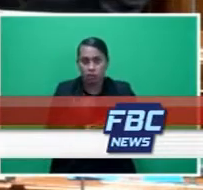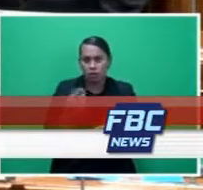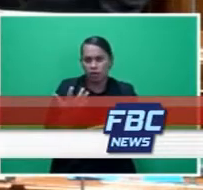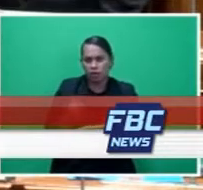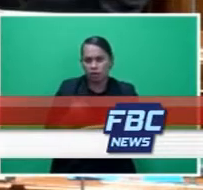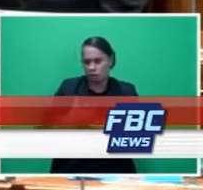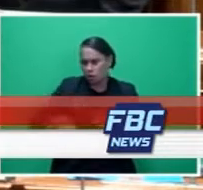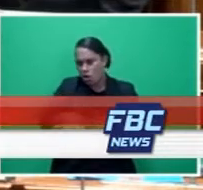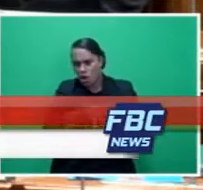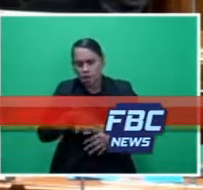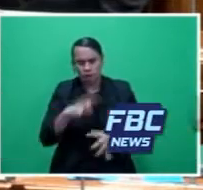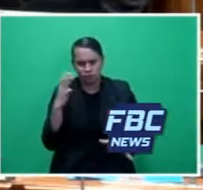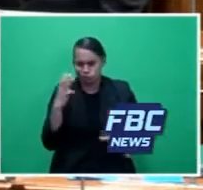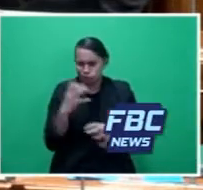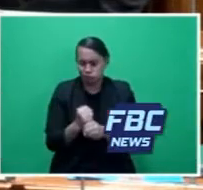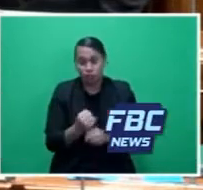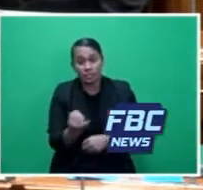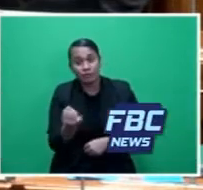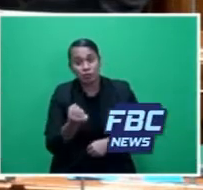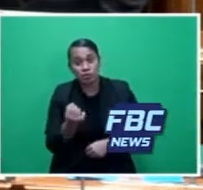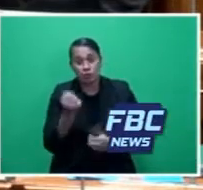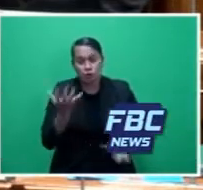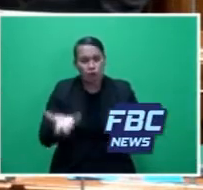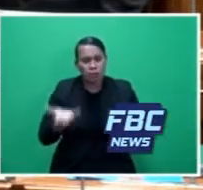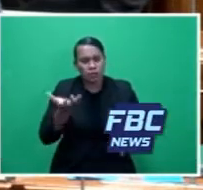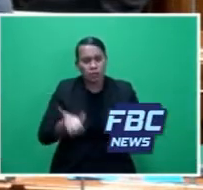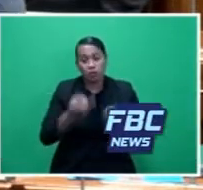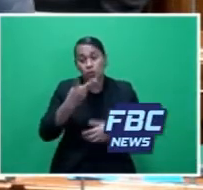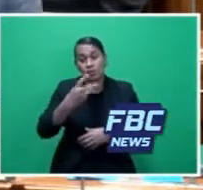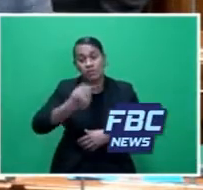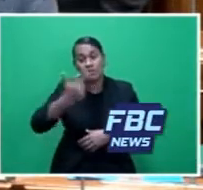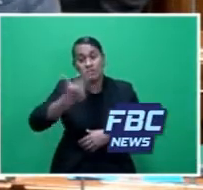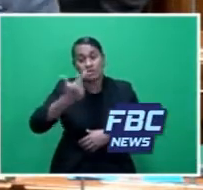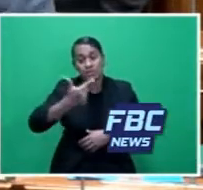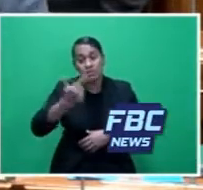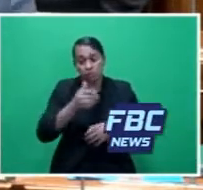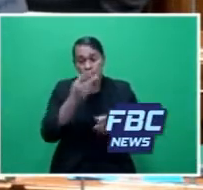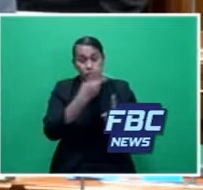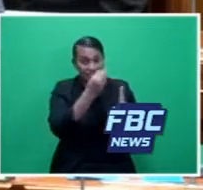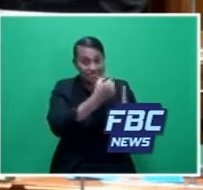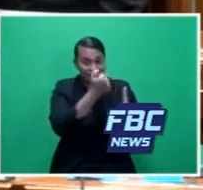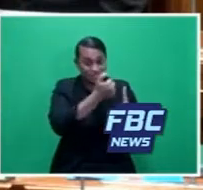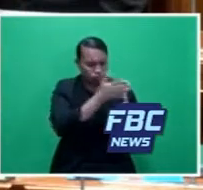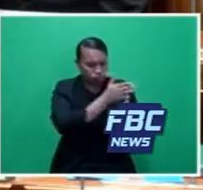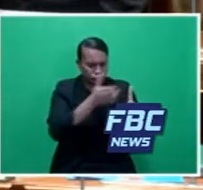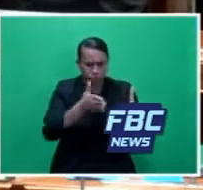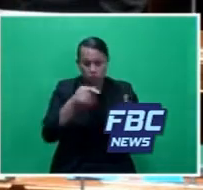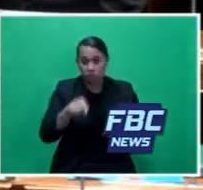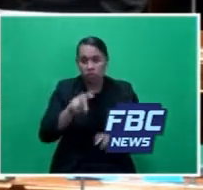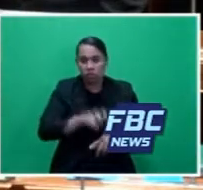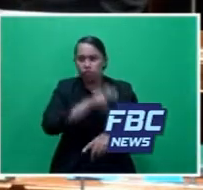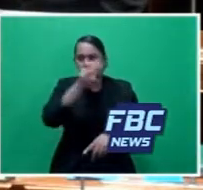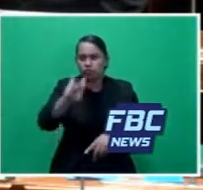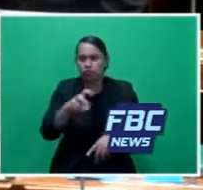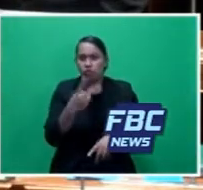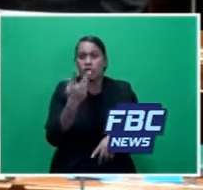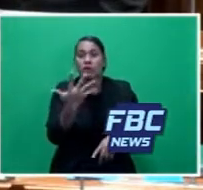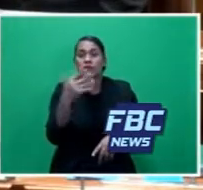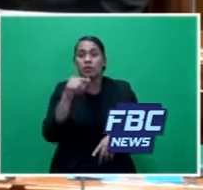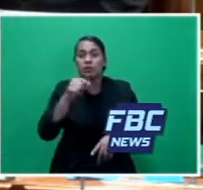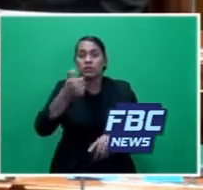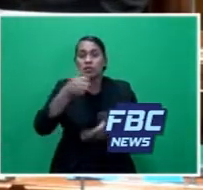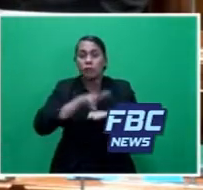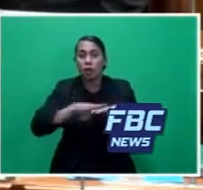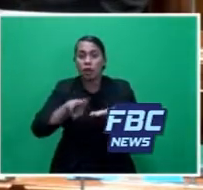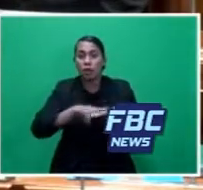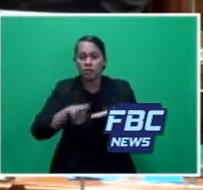compare 2017 to 2016, it actually jumped from 5.6 million to 13.38 million dollars,